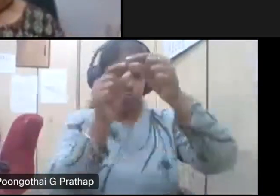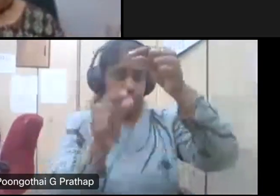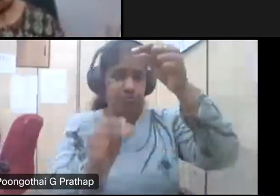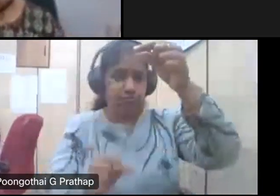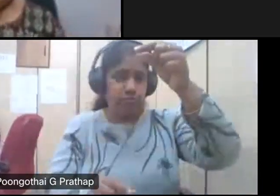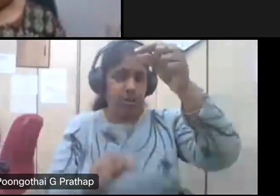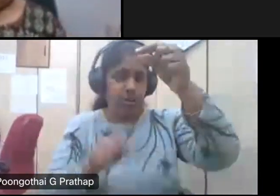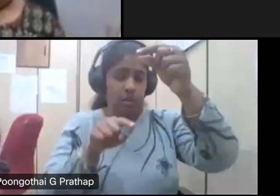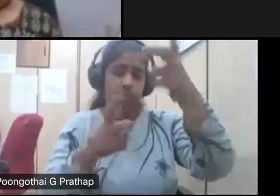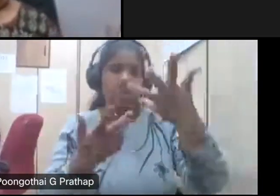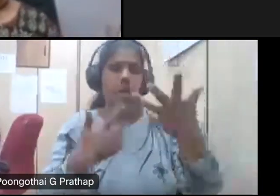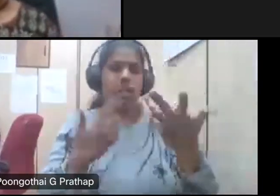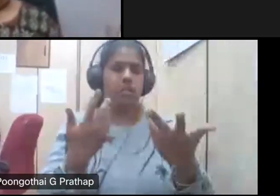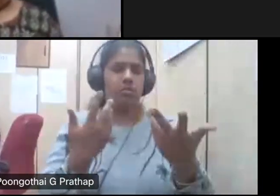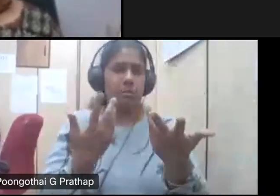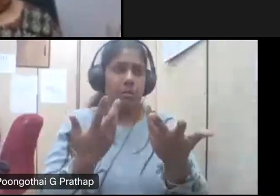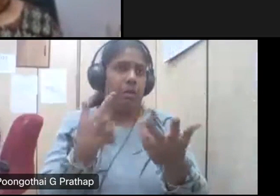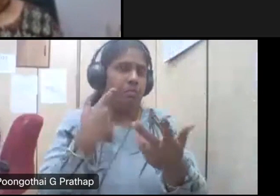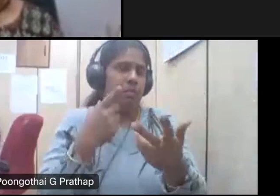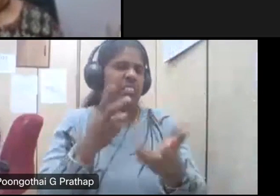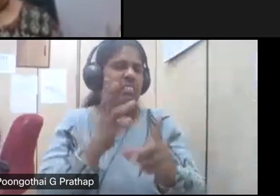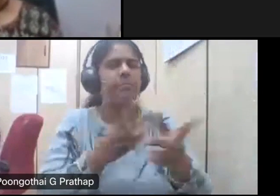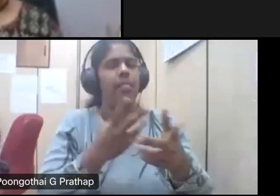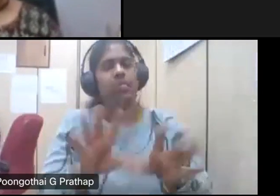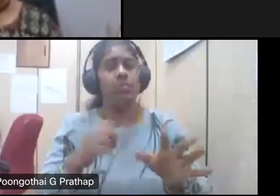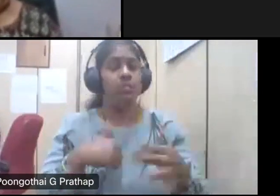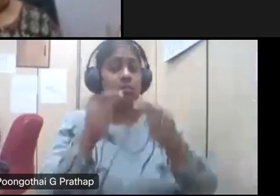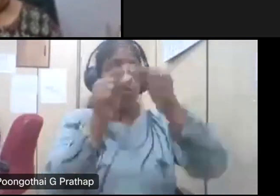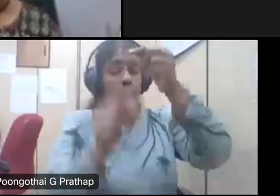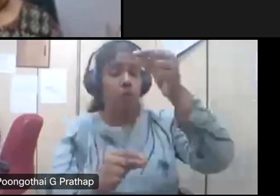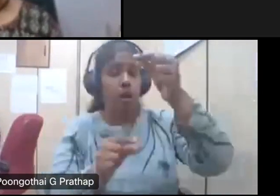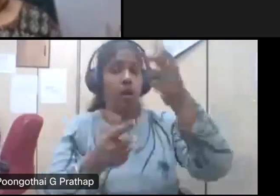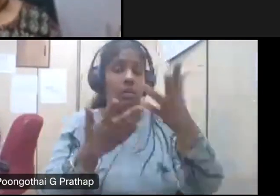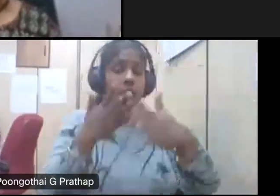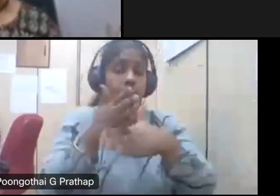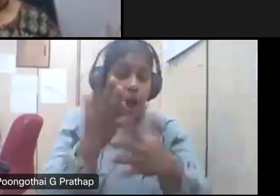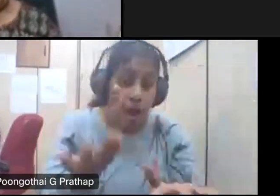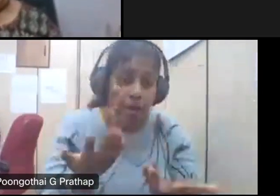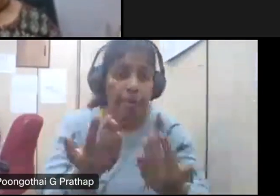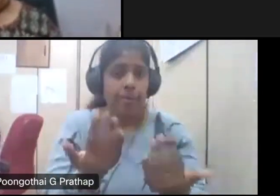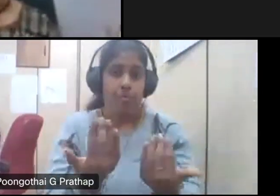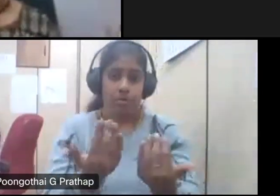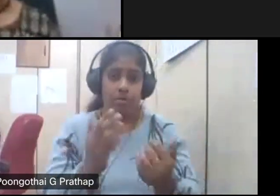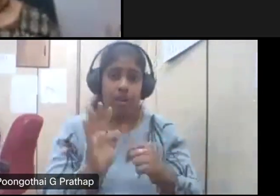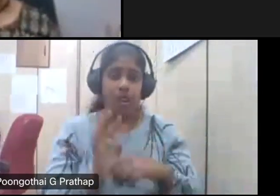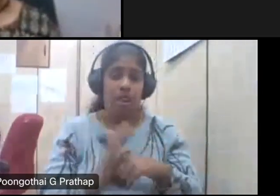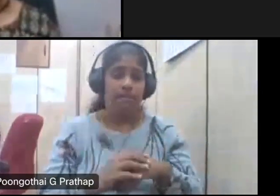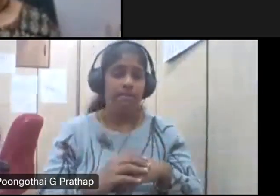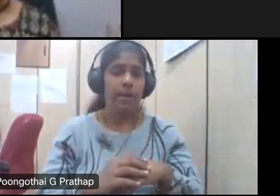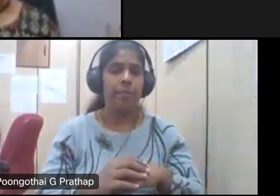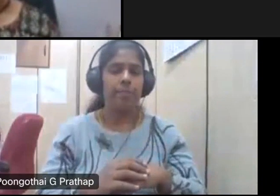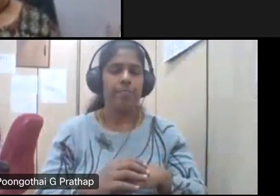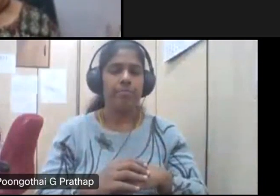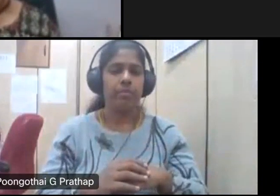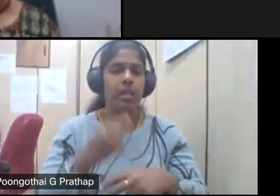serious injury to spinal cord. Children with Down syndrome have flat foot, which should be corrected as soon as the